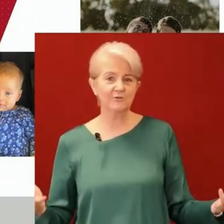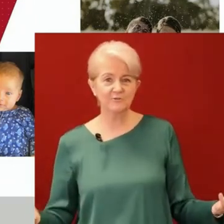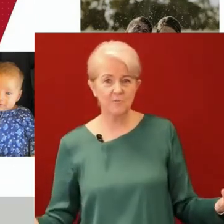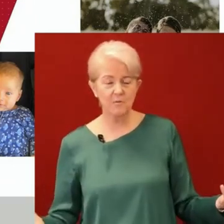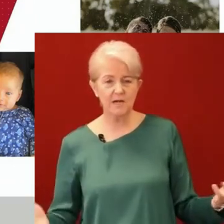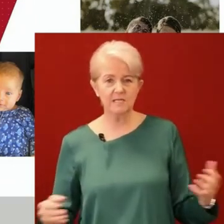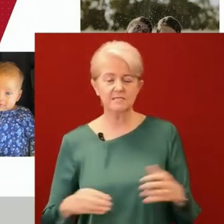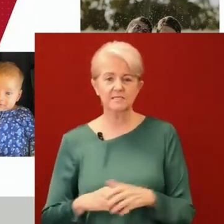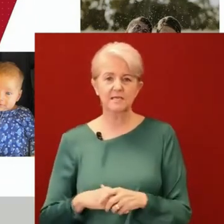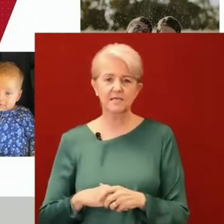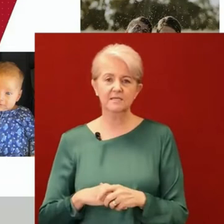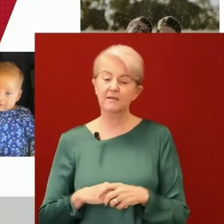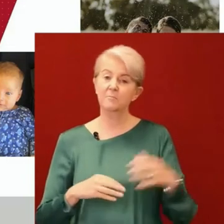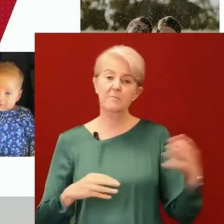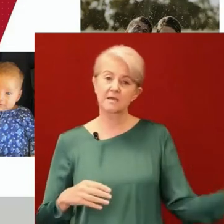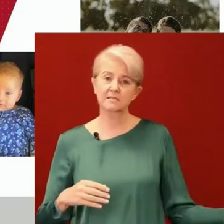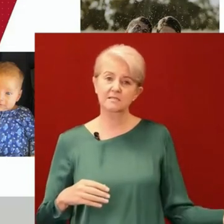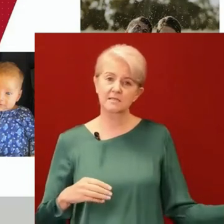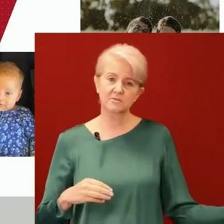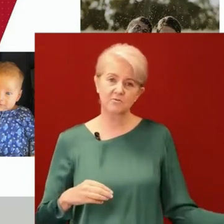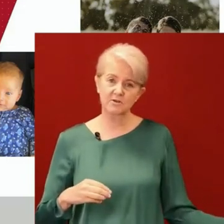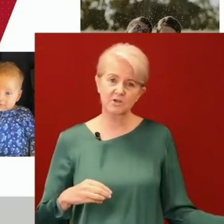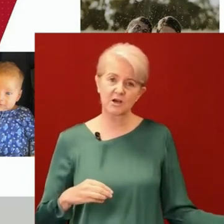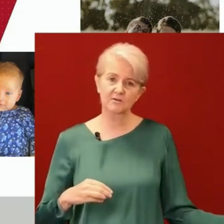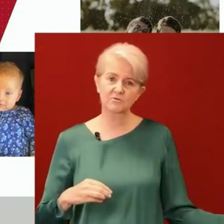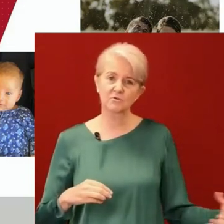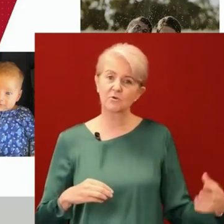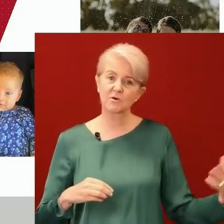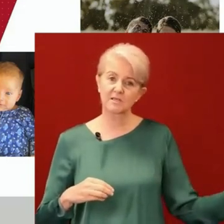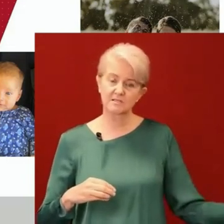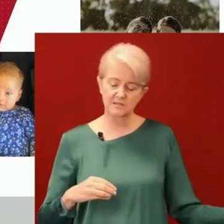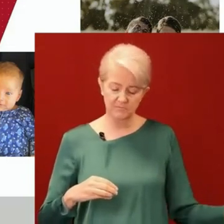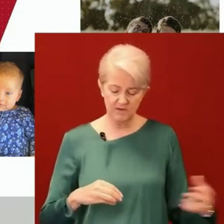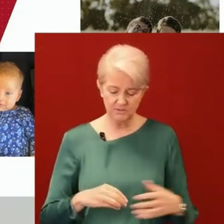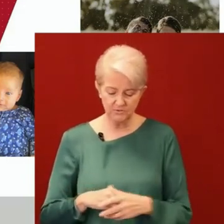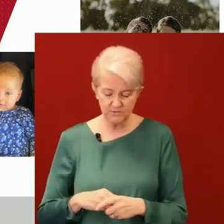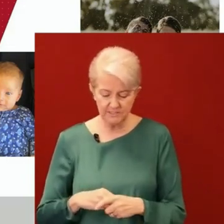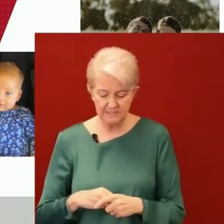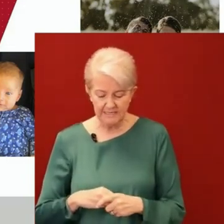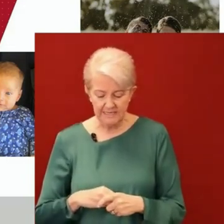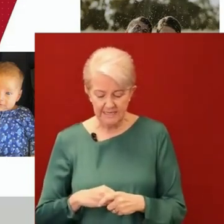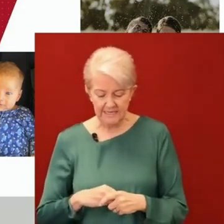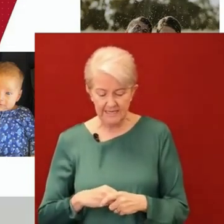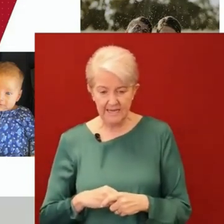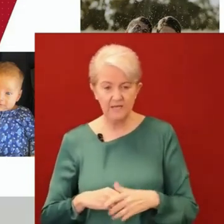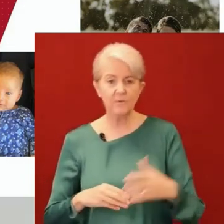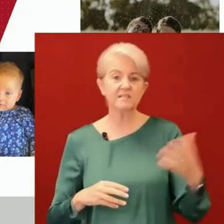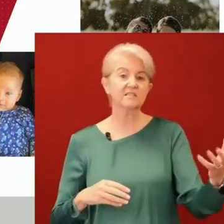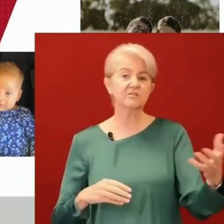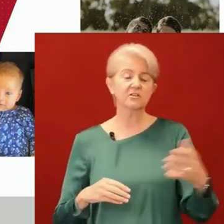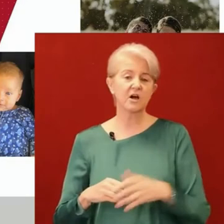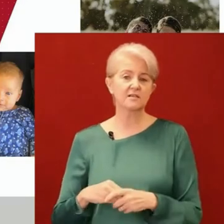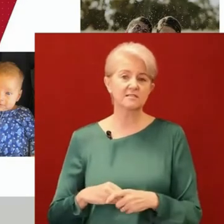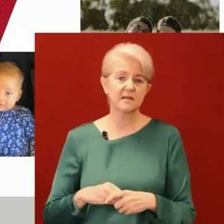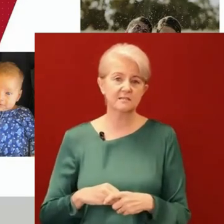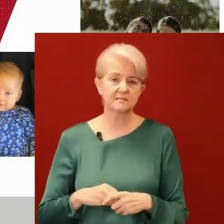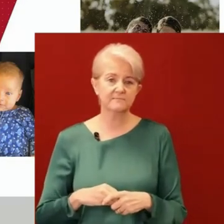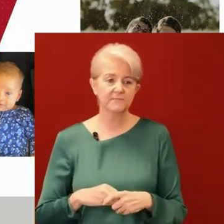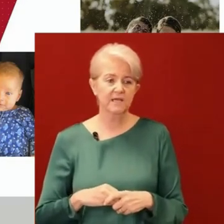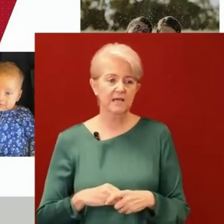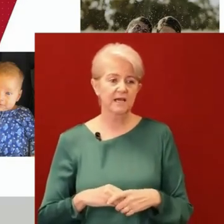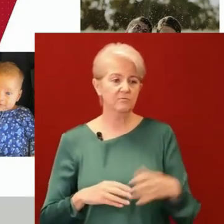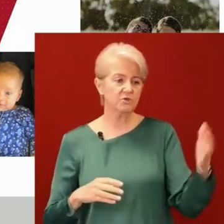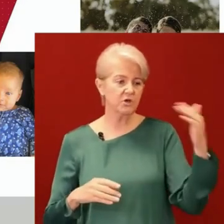to either of my weddings. He never met his grandchild or his step-grandchildren. And he went to live in the United